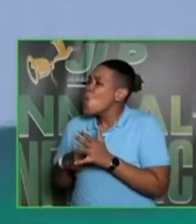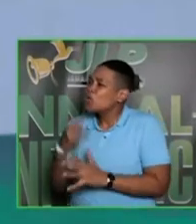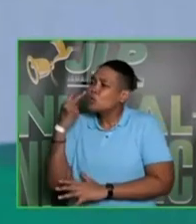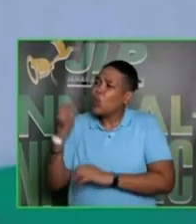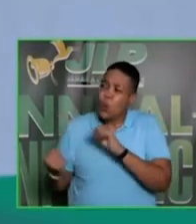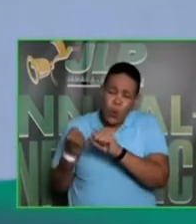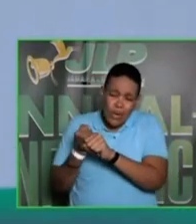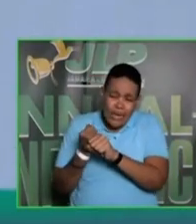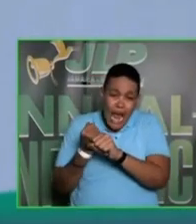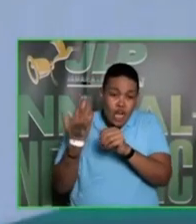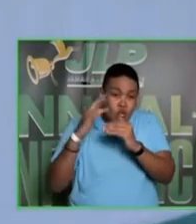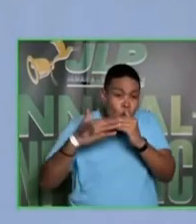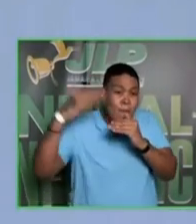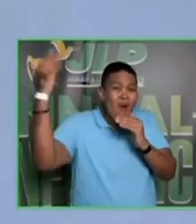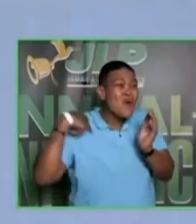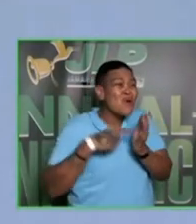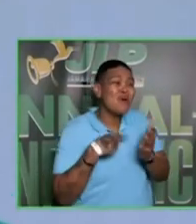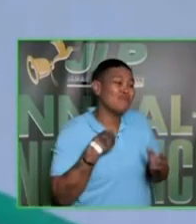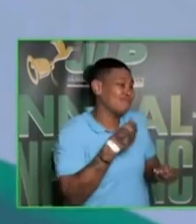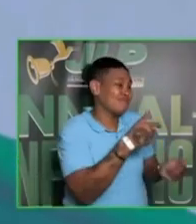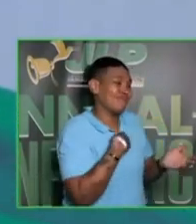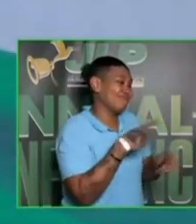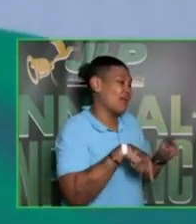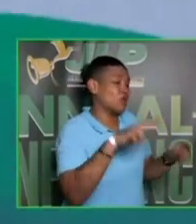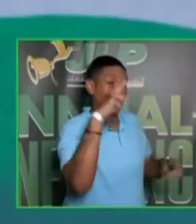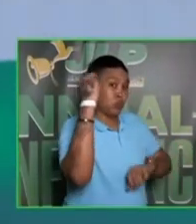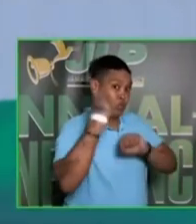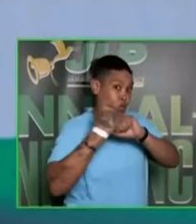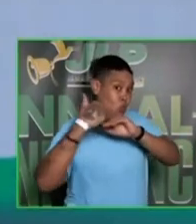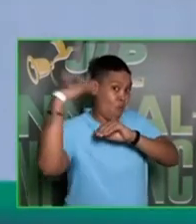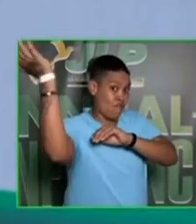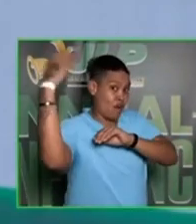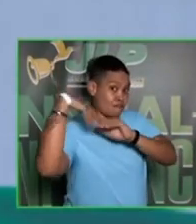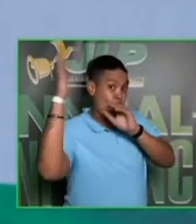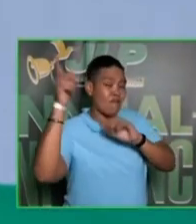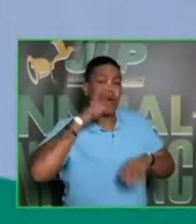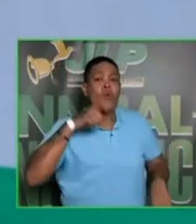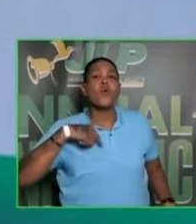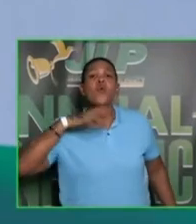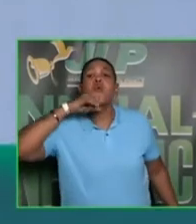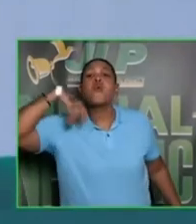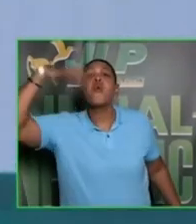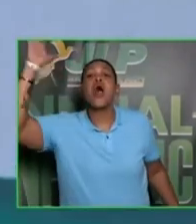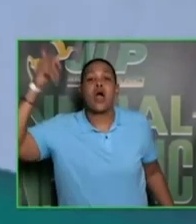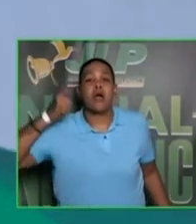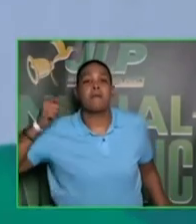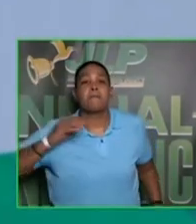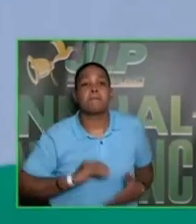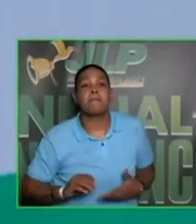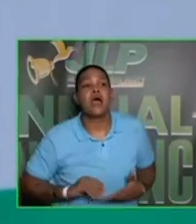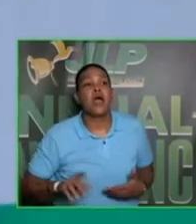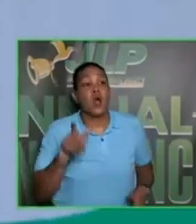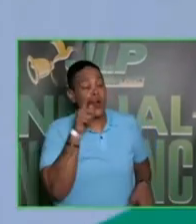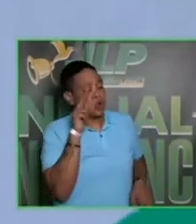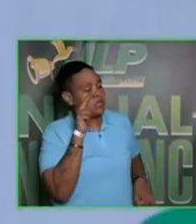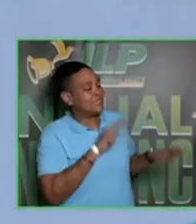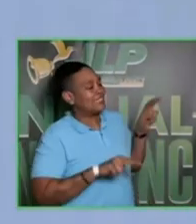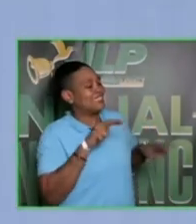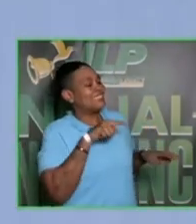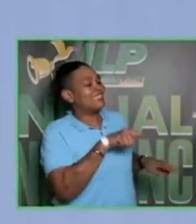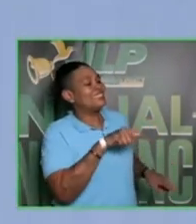2 years or more outstanding, who are pensioners or who are assessed as being